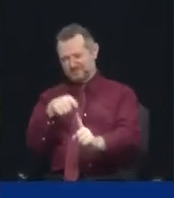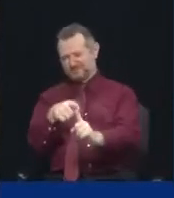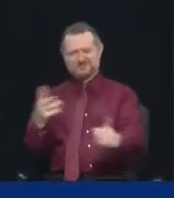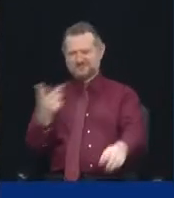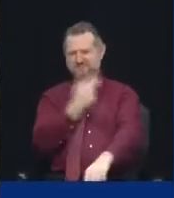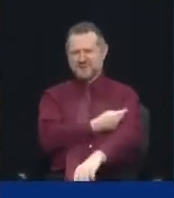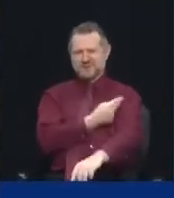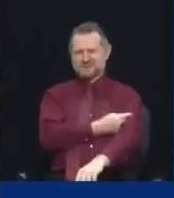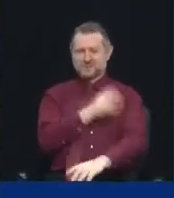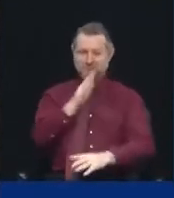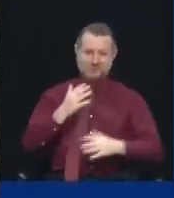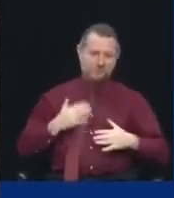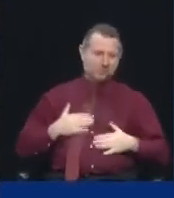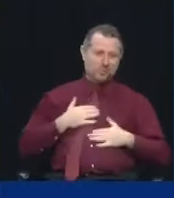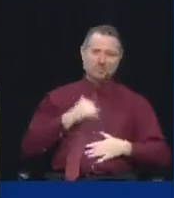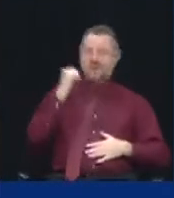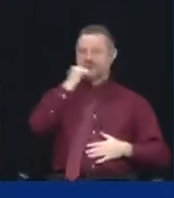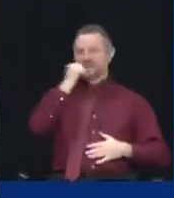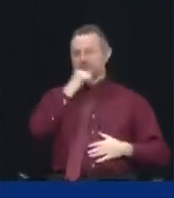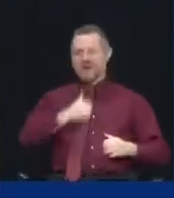day. Thank you very much.